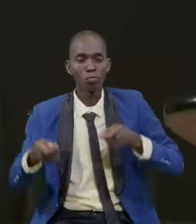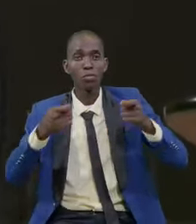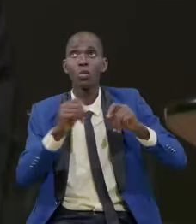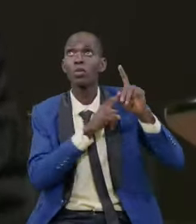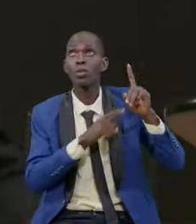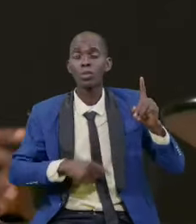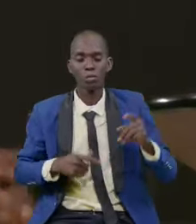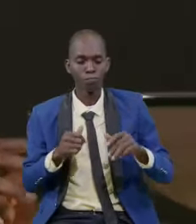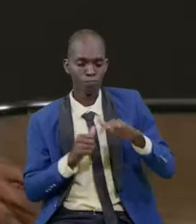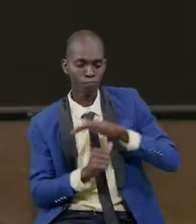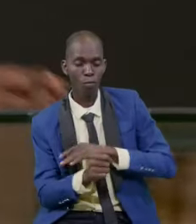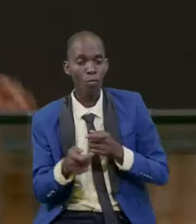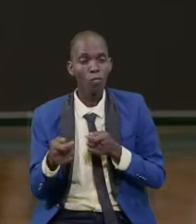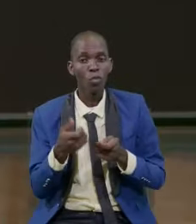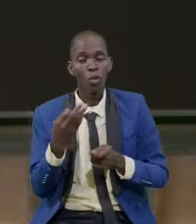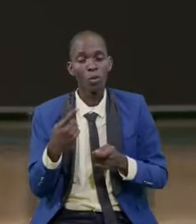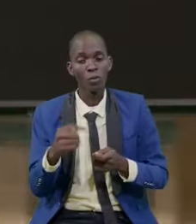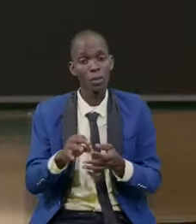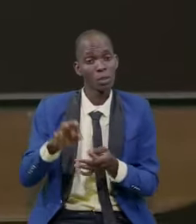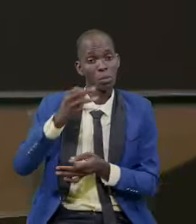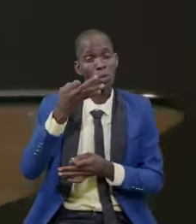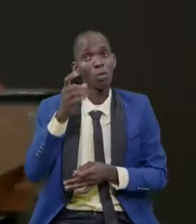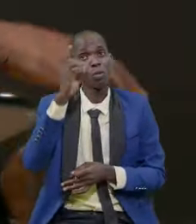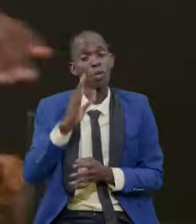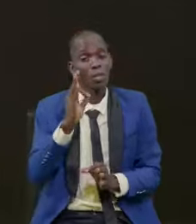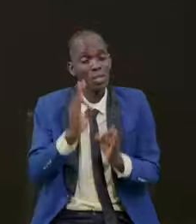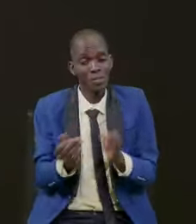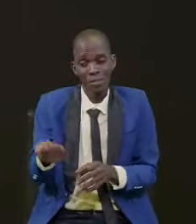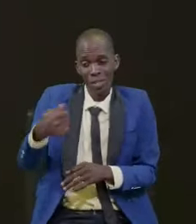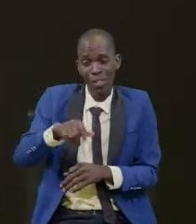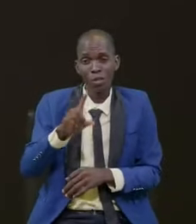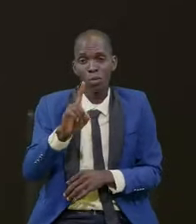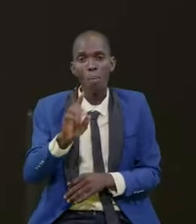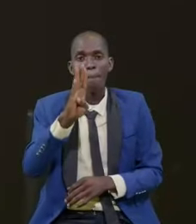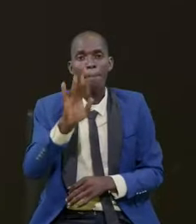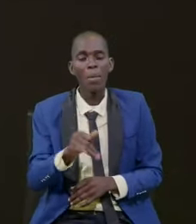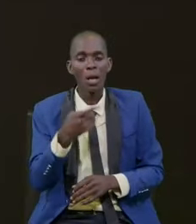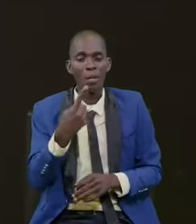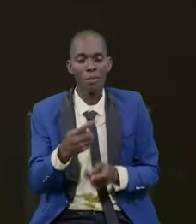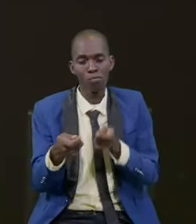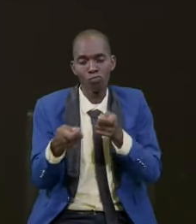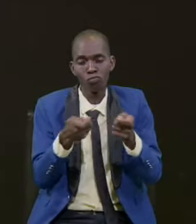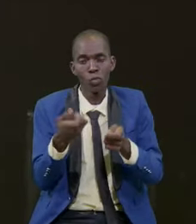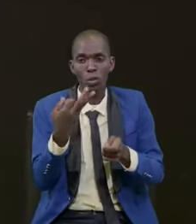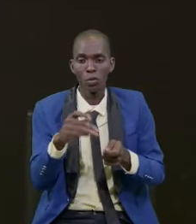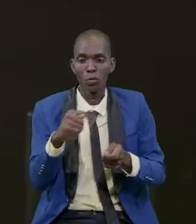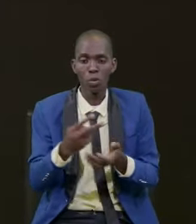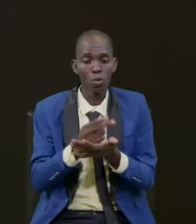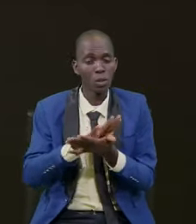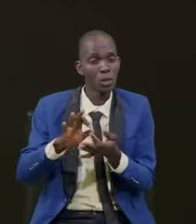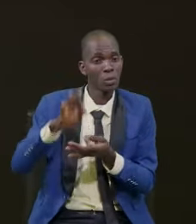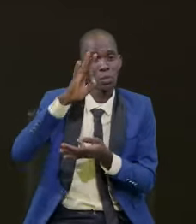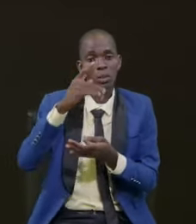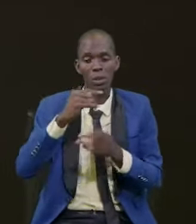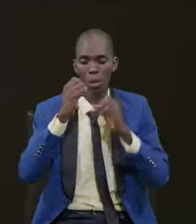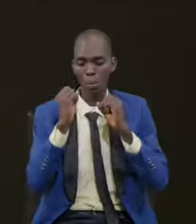of the Spirit of God. If any man, by the control of the Spirit, the power of the